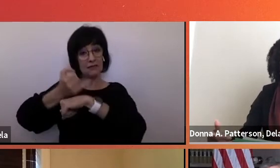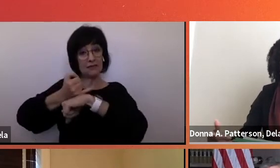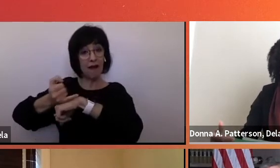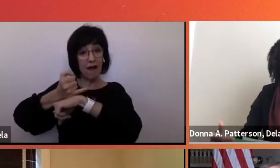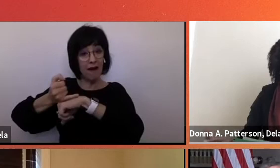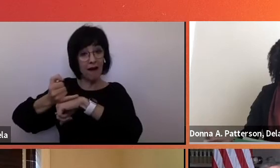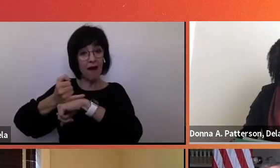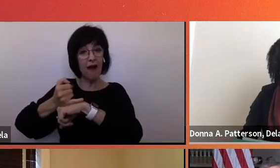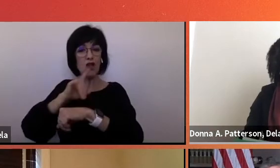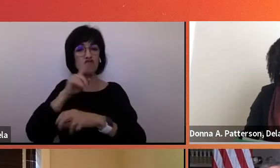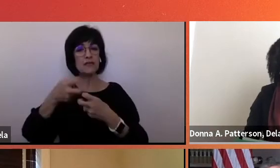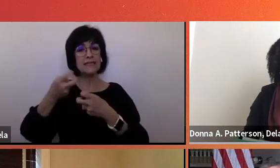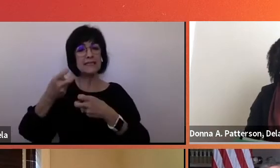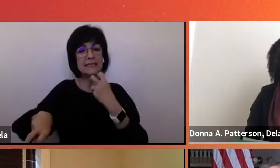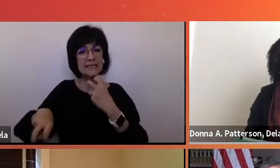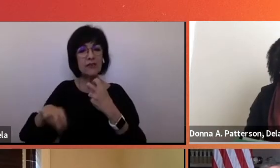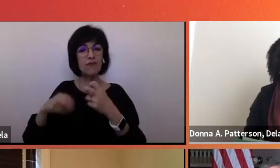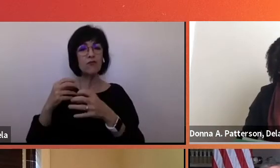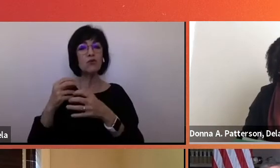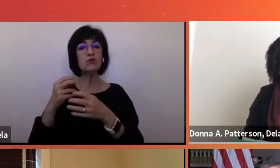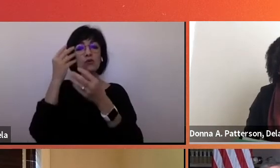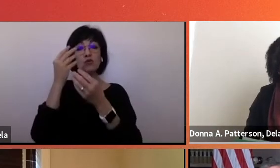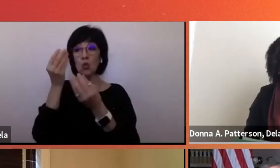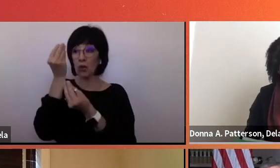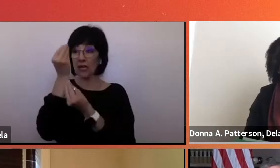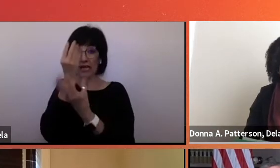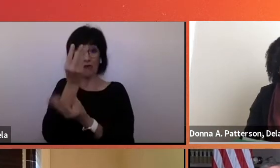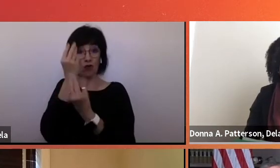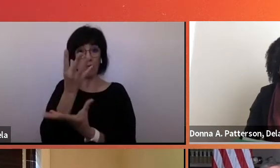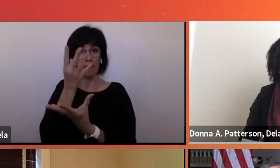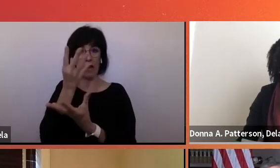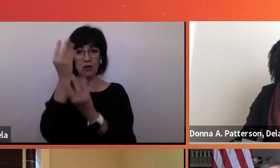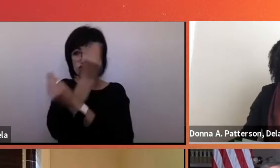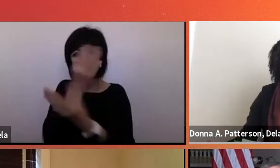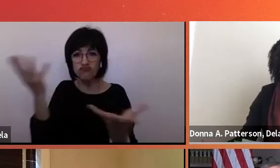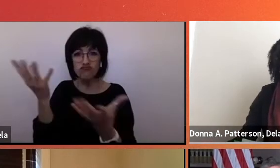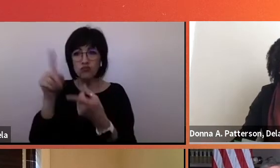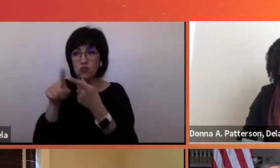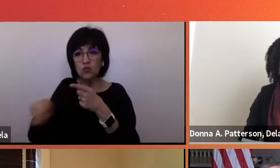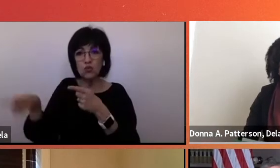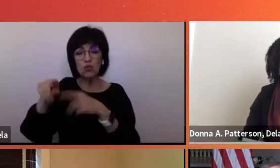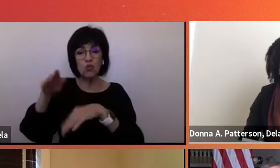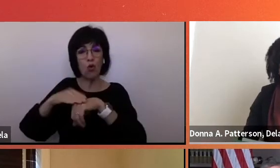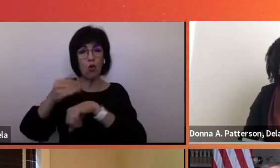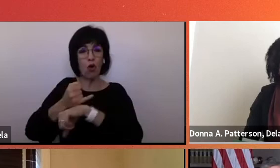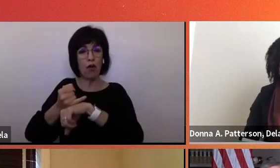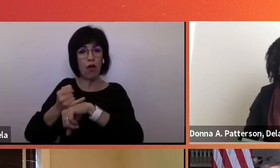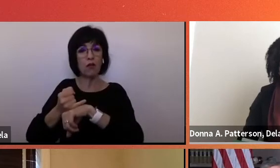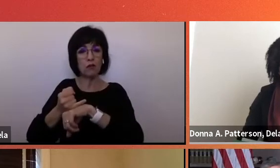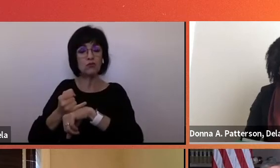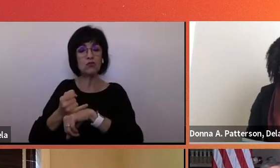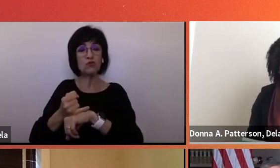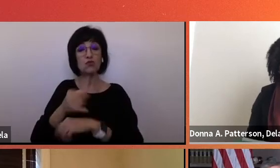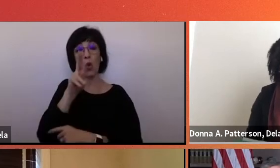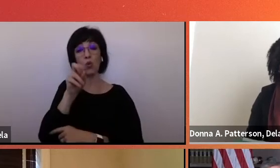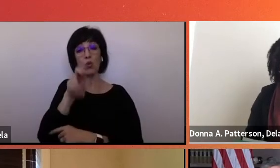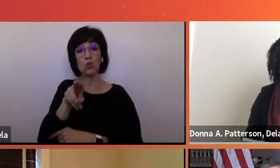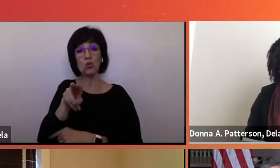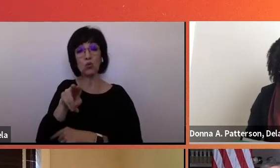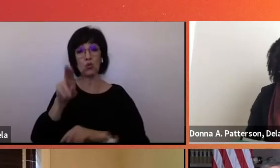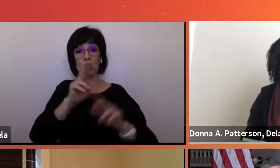in some ways to get the information to those who were enslaved on the island. And so Union troops arrived in Galveston on June